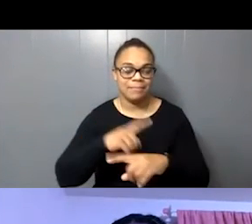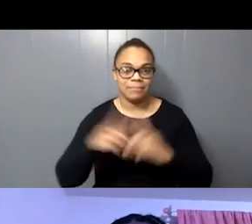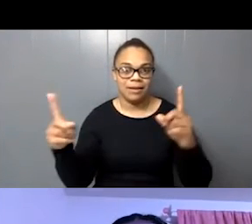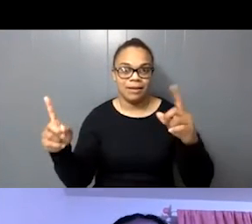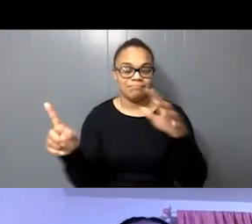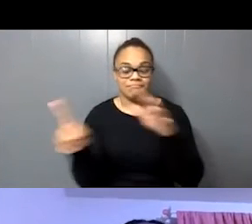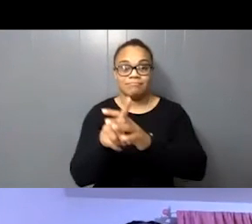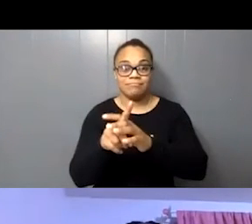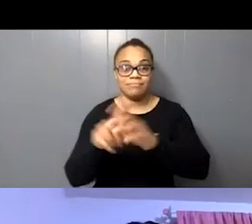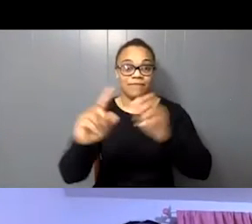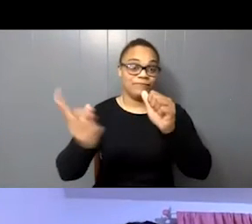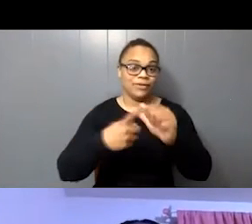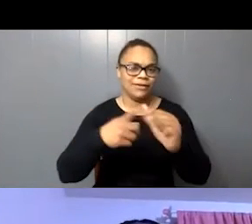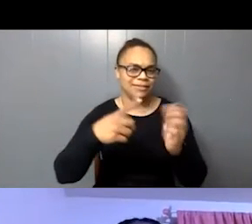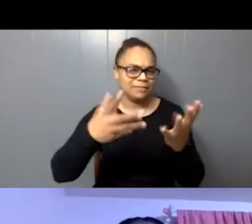intersectionality.